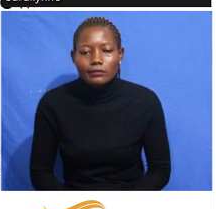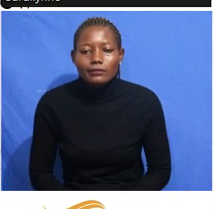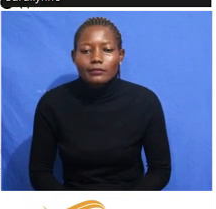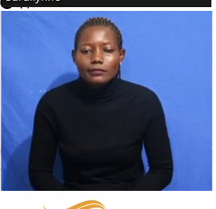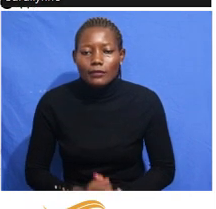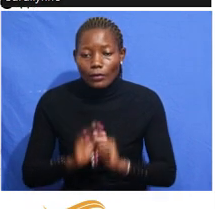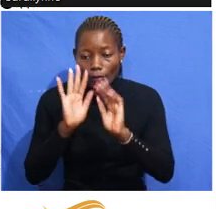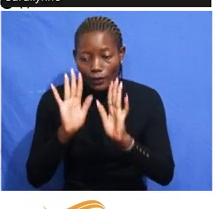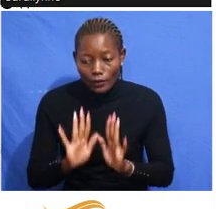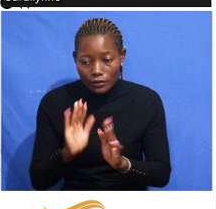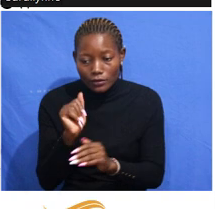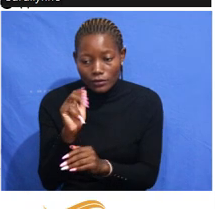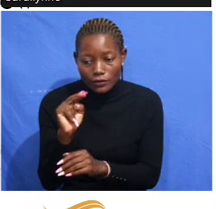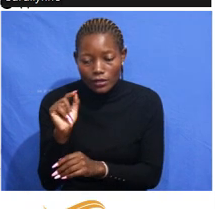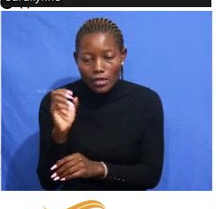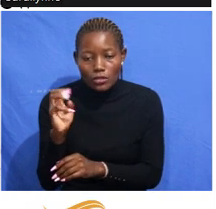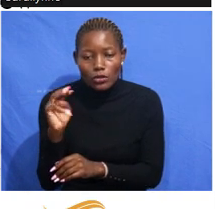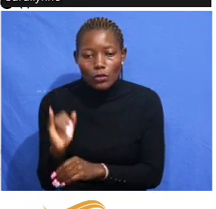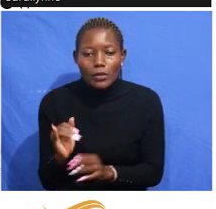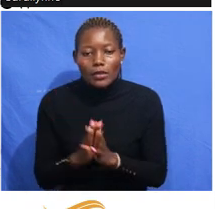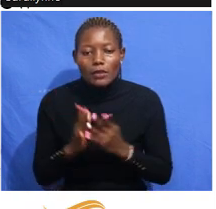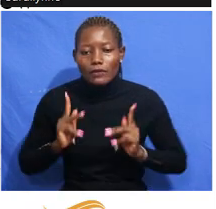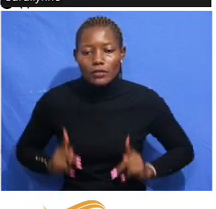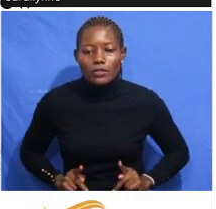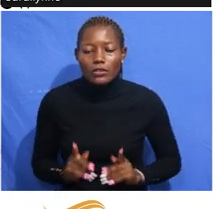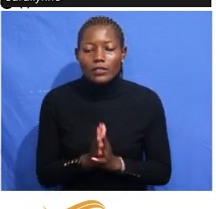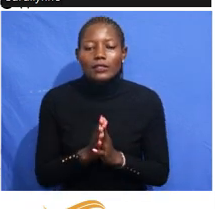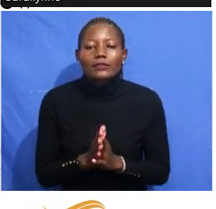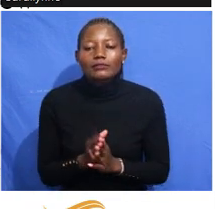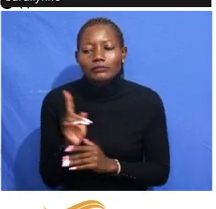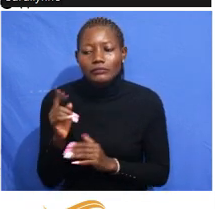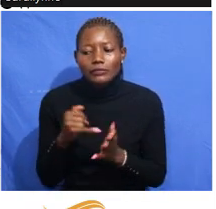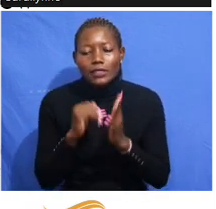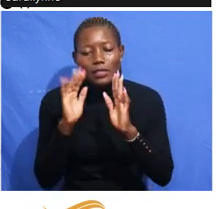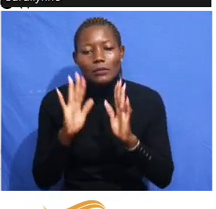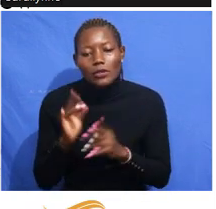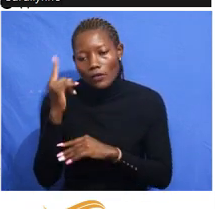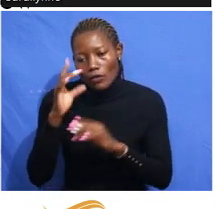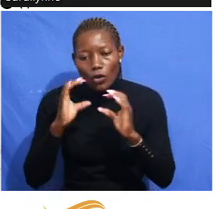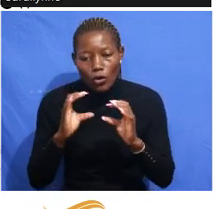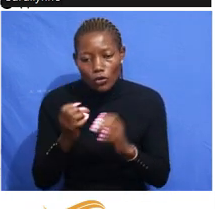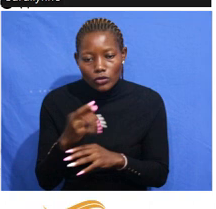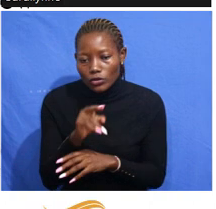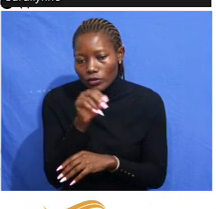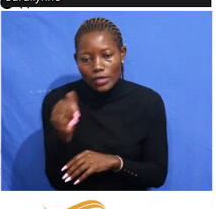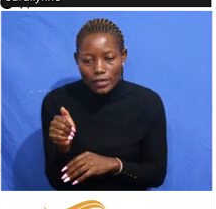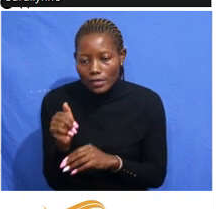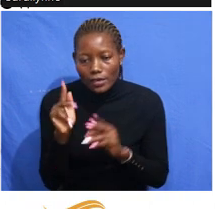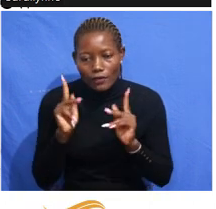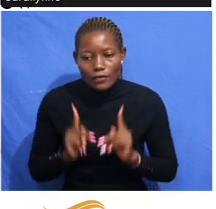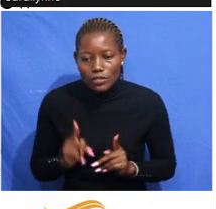Importance of anatomy and physiology. Definitely, it is important for our coaches or any physical